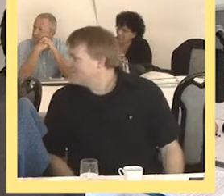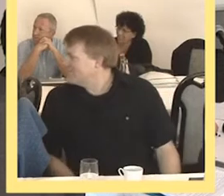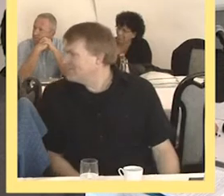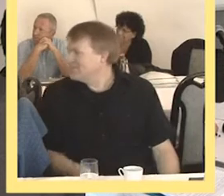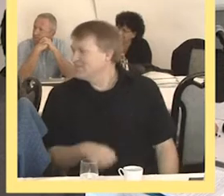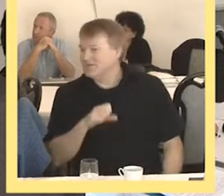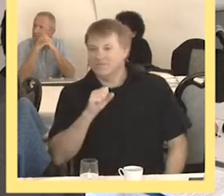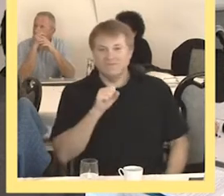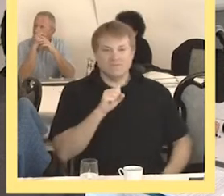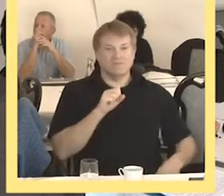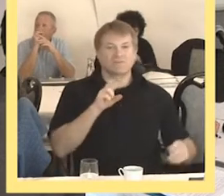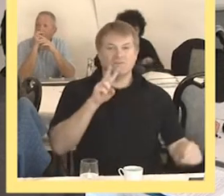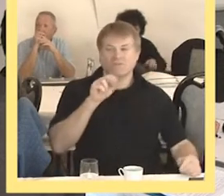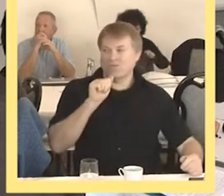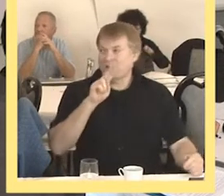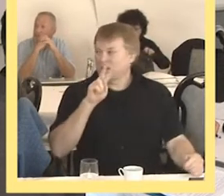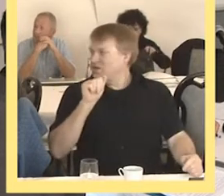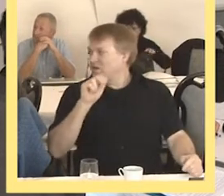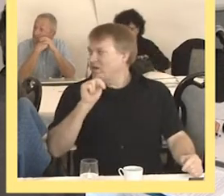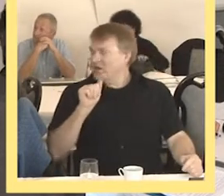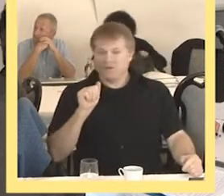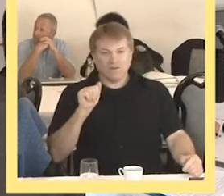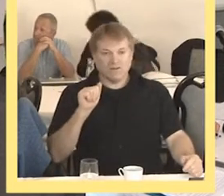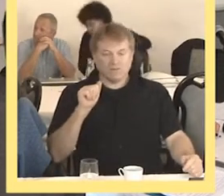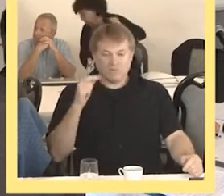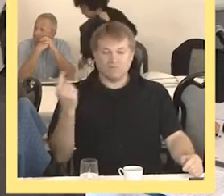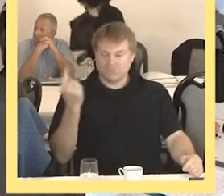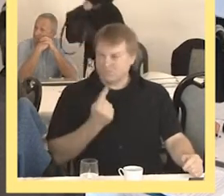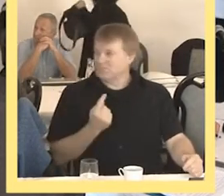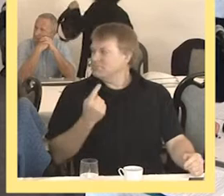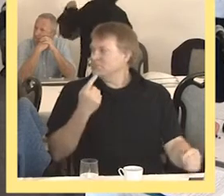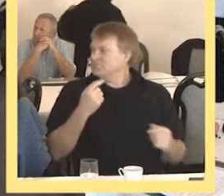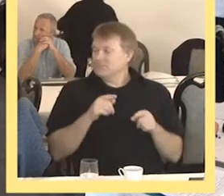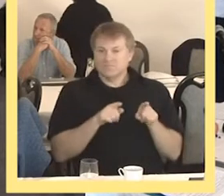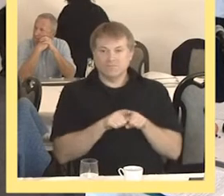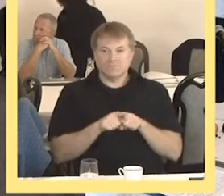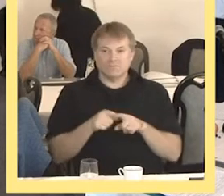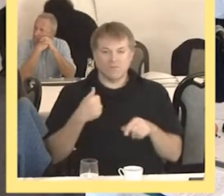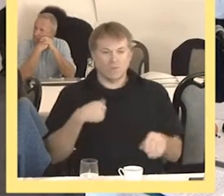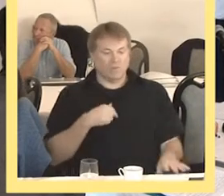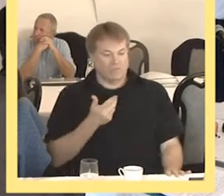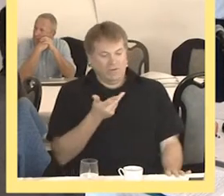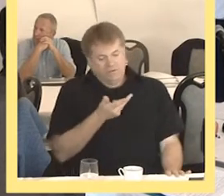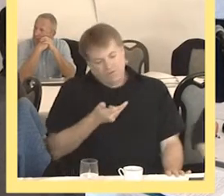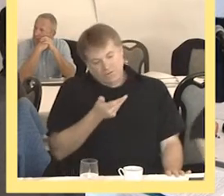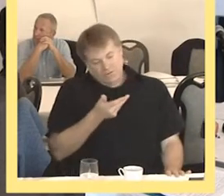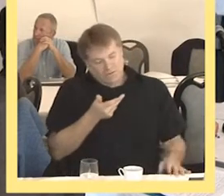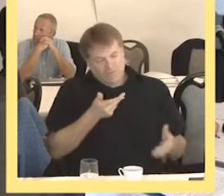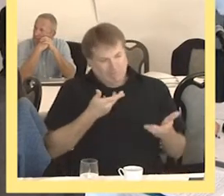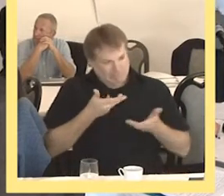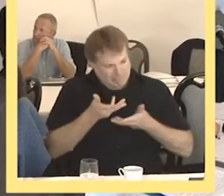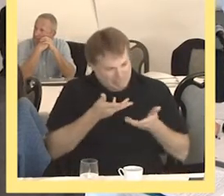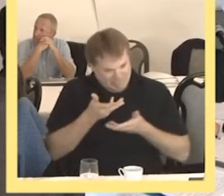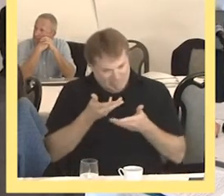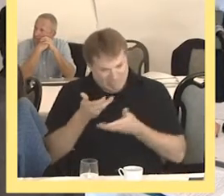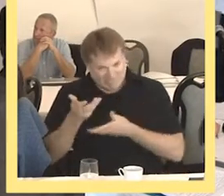yes, and Lars to join the panel. And the other three of us has been discussing what should be